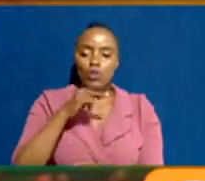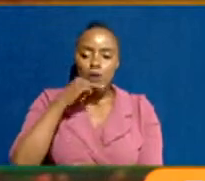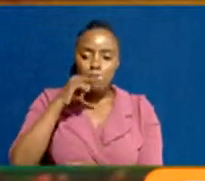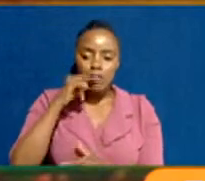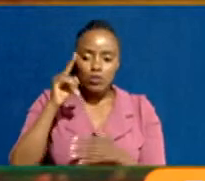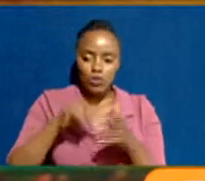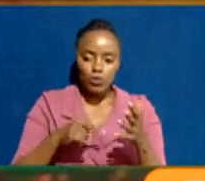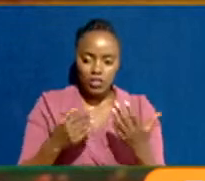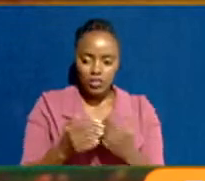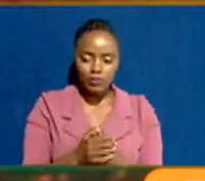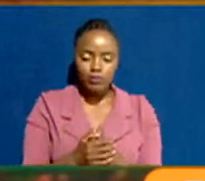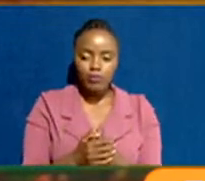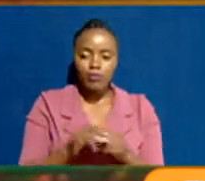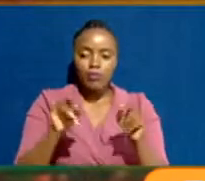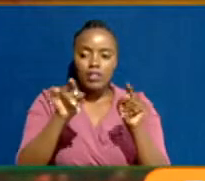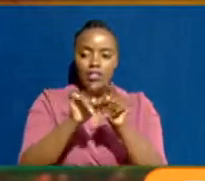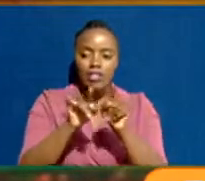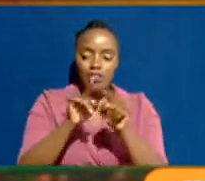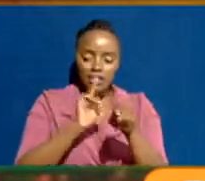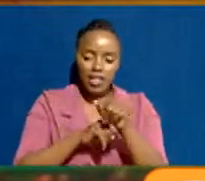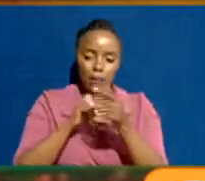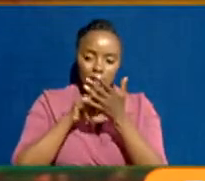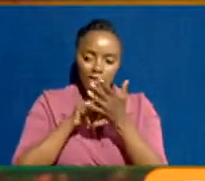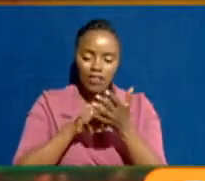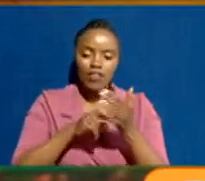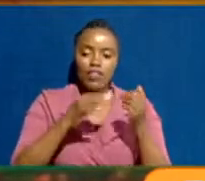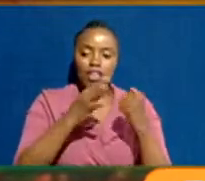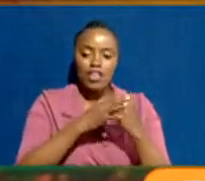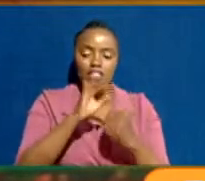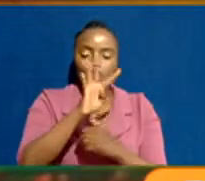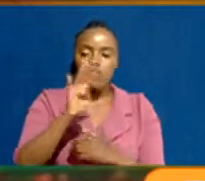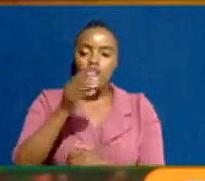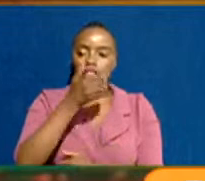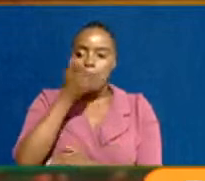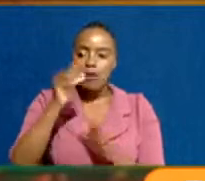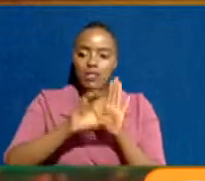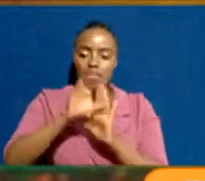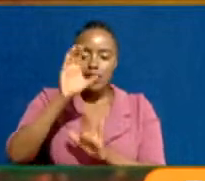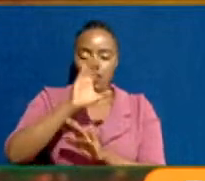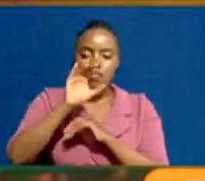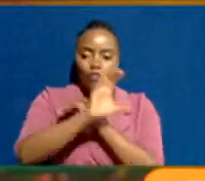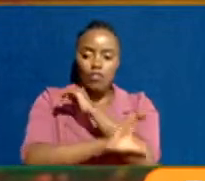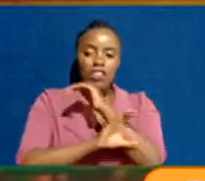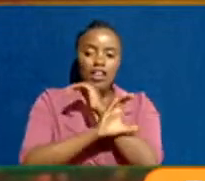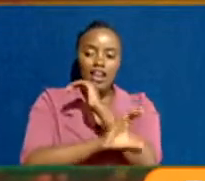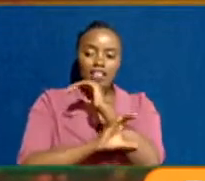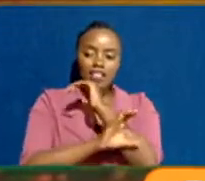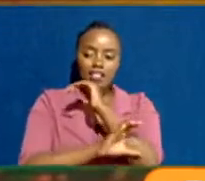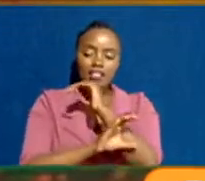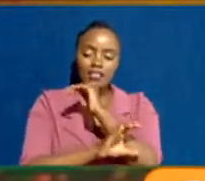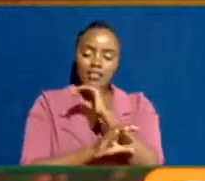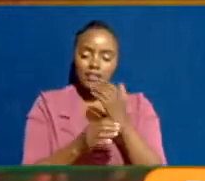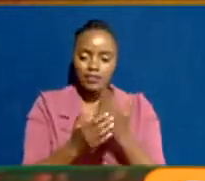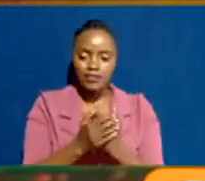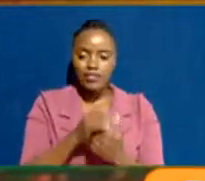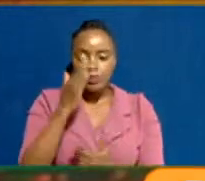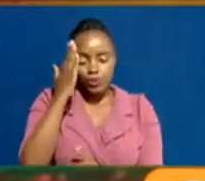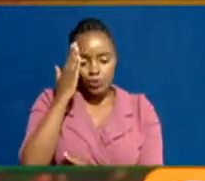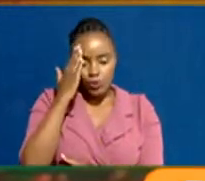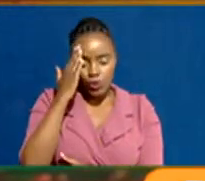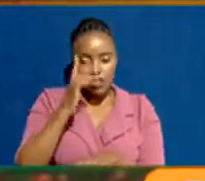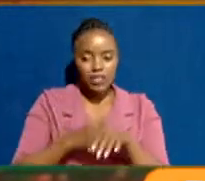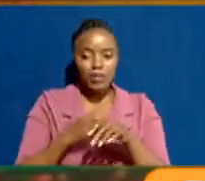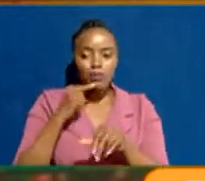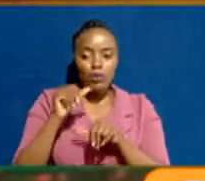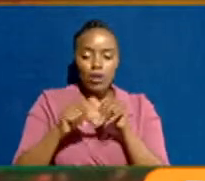this. Even as I insist that 844 is the best curriculum for this country. You know, when we